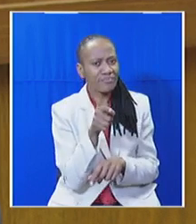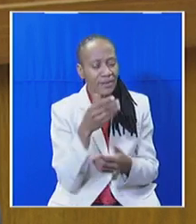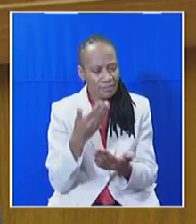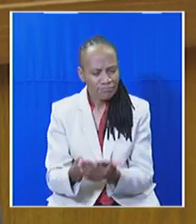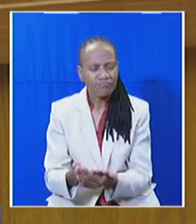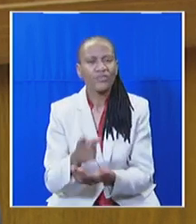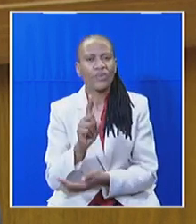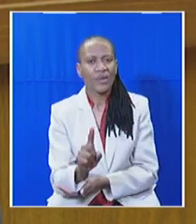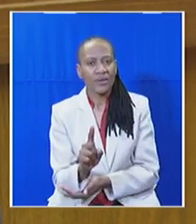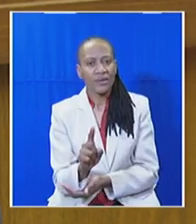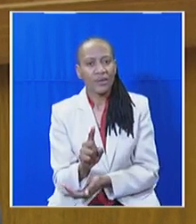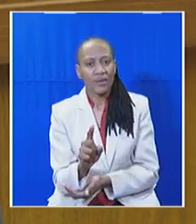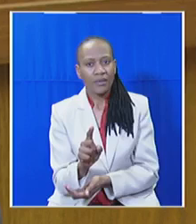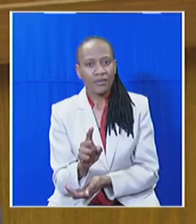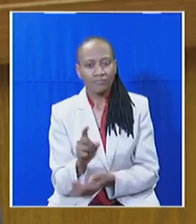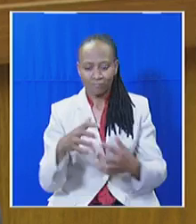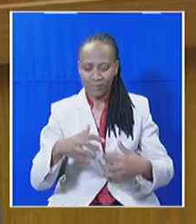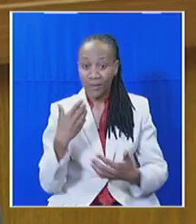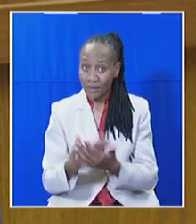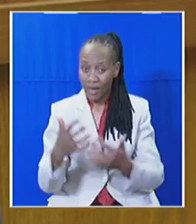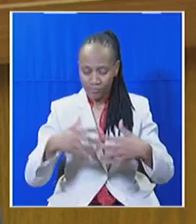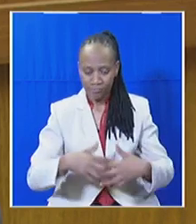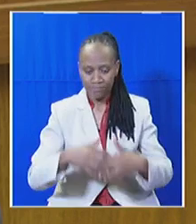enables the establishment